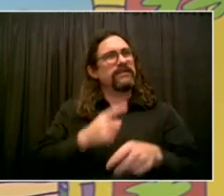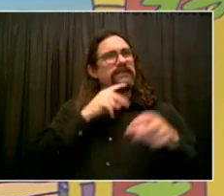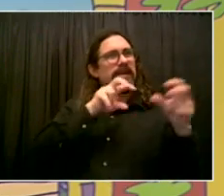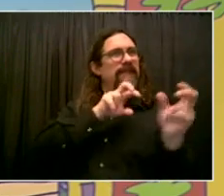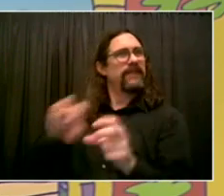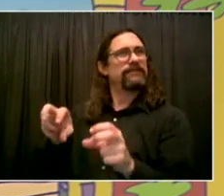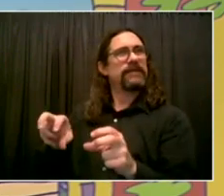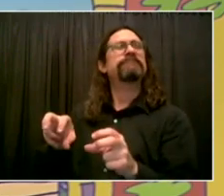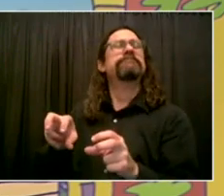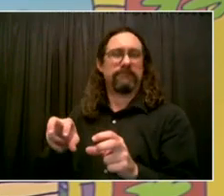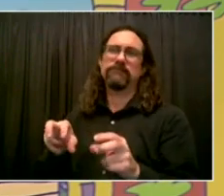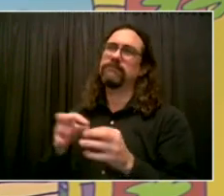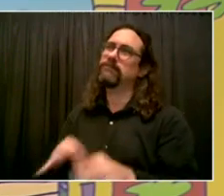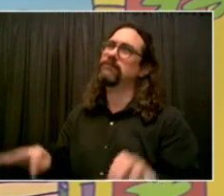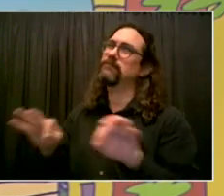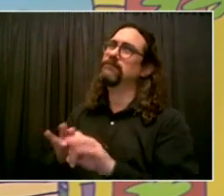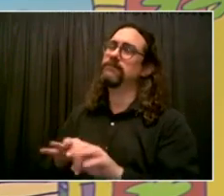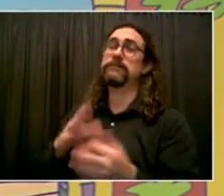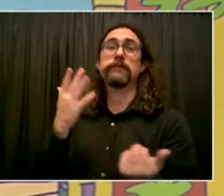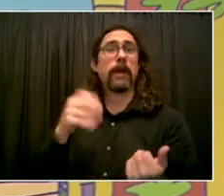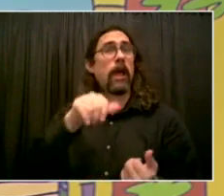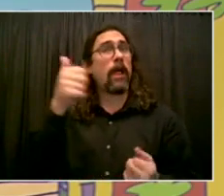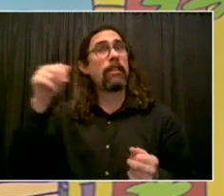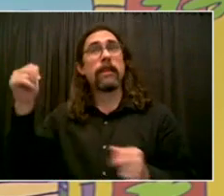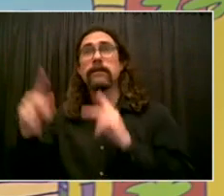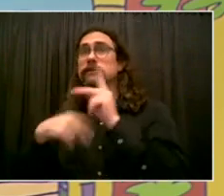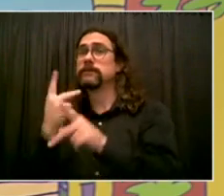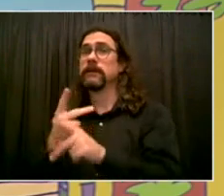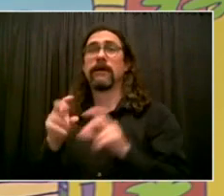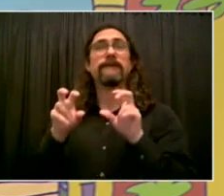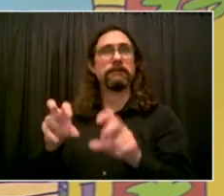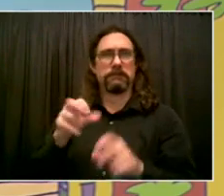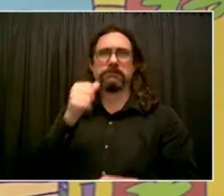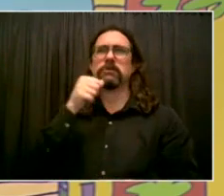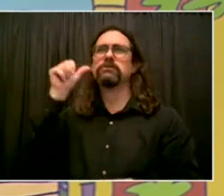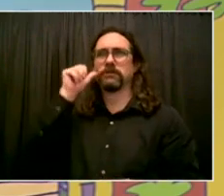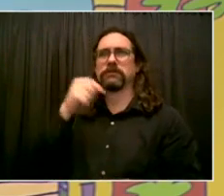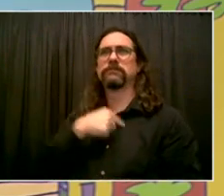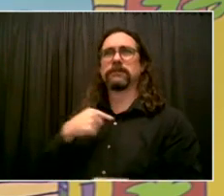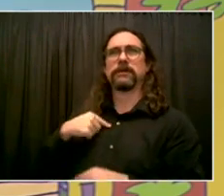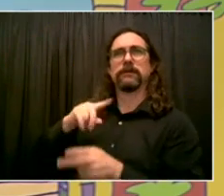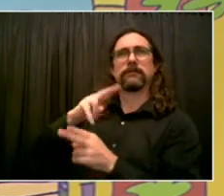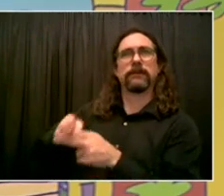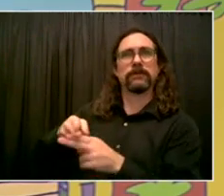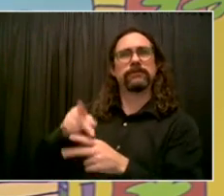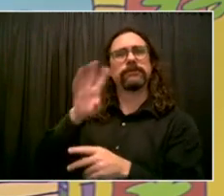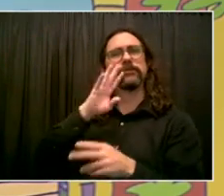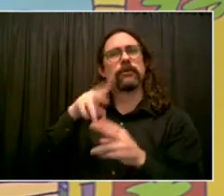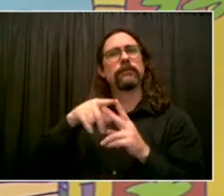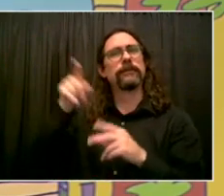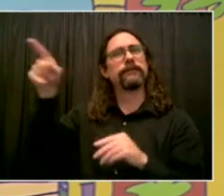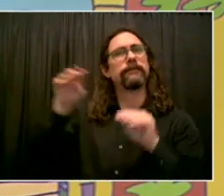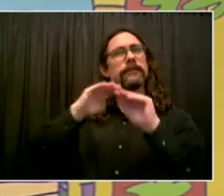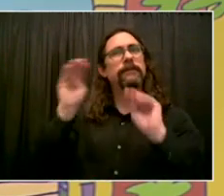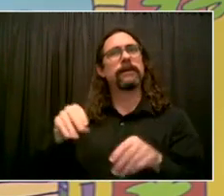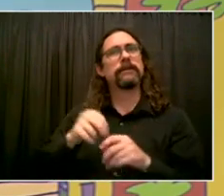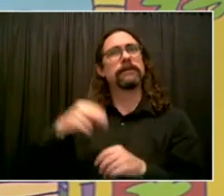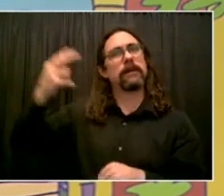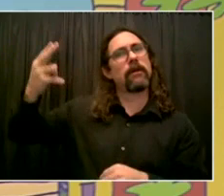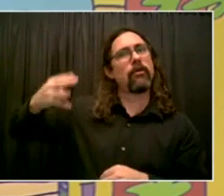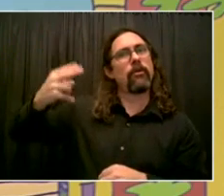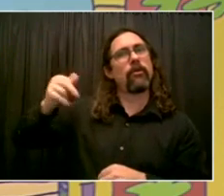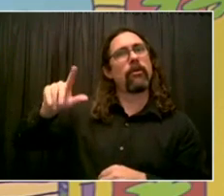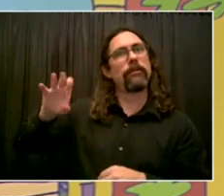The Studio Museum in Harlem is an extraordinary New York City institution, a precious New York City institution, a